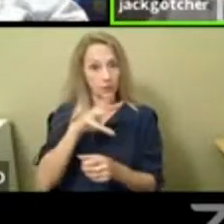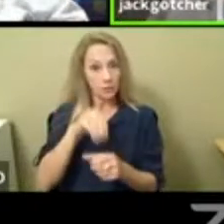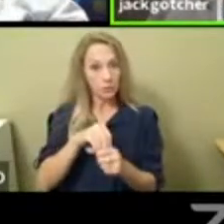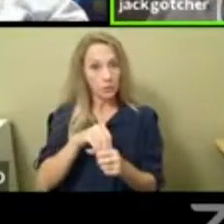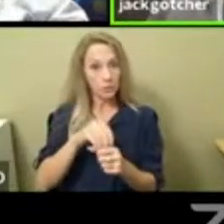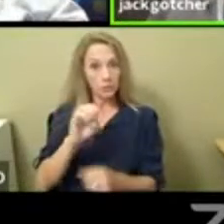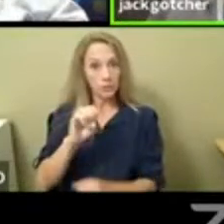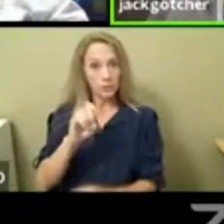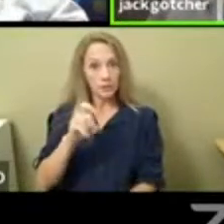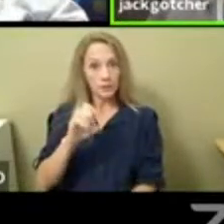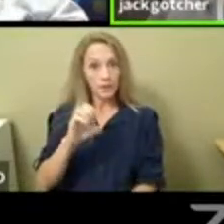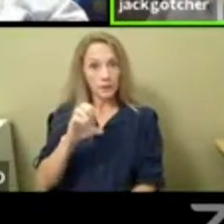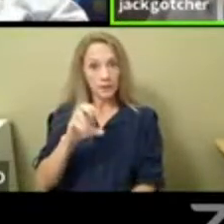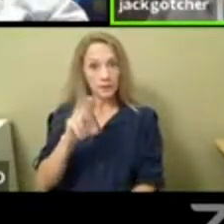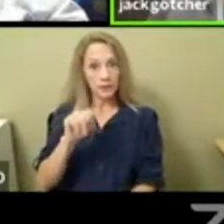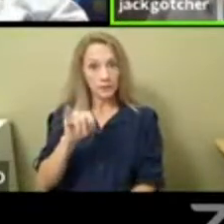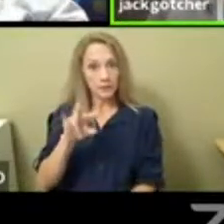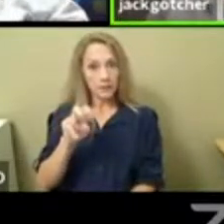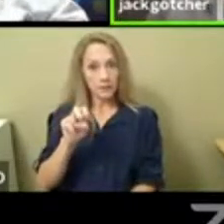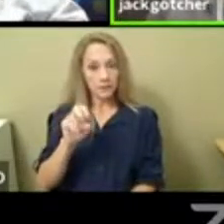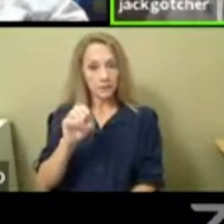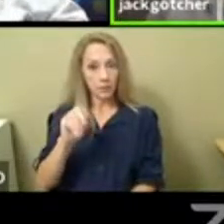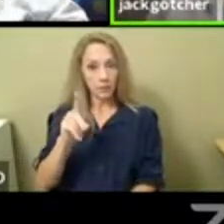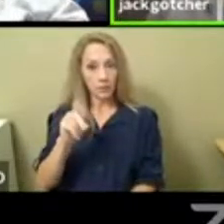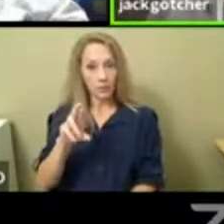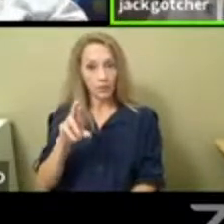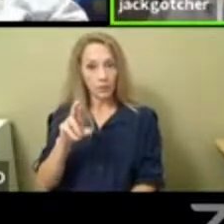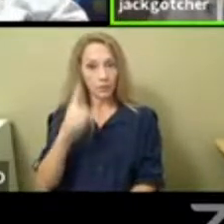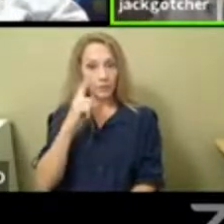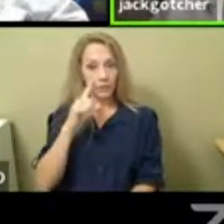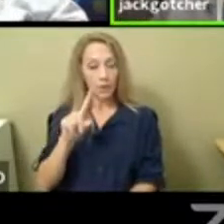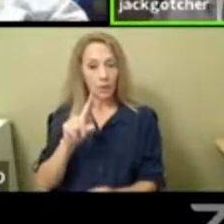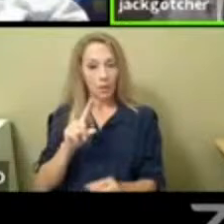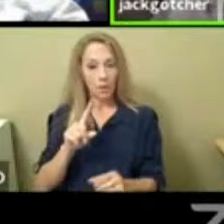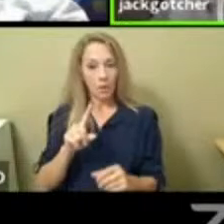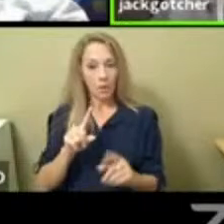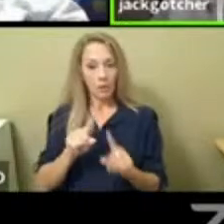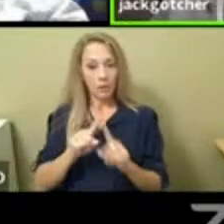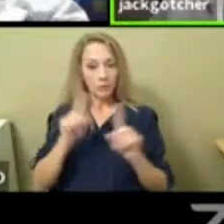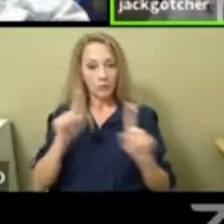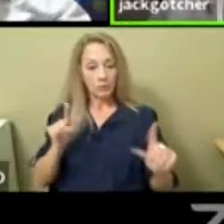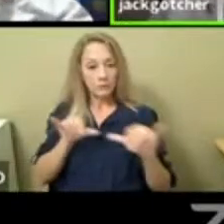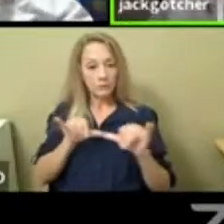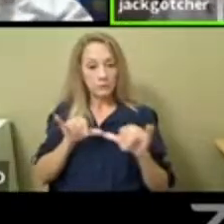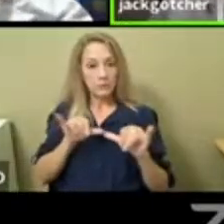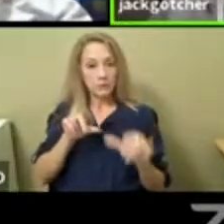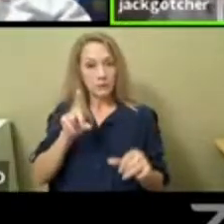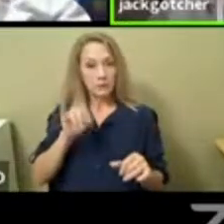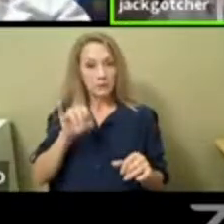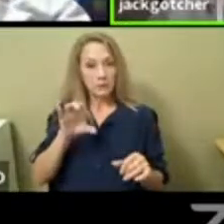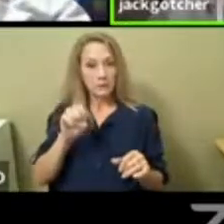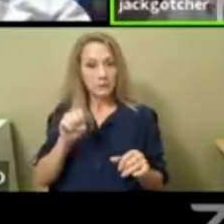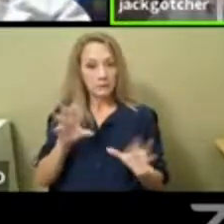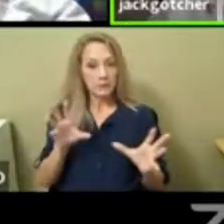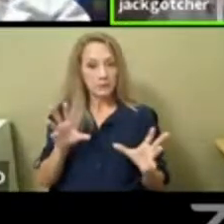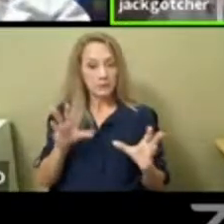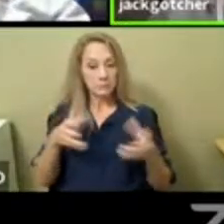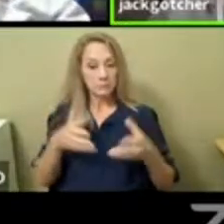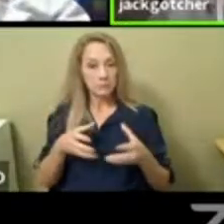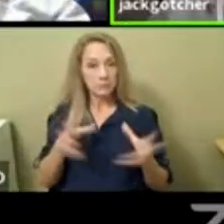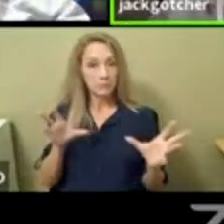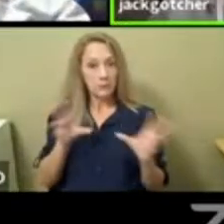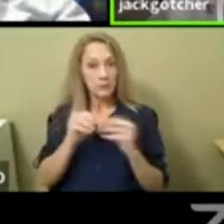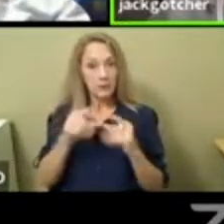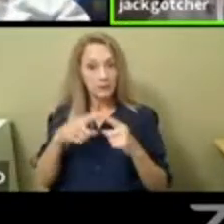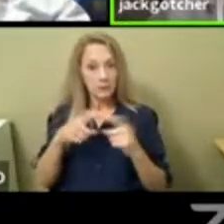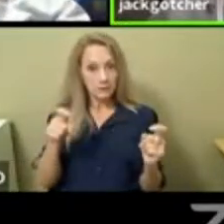order for distance meeting? Or is that come up yet? Does anybody know that's relevant to